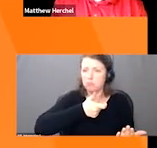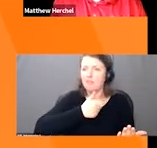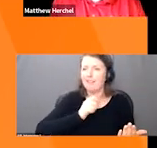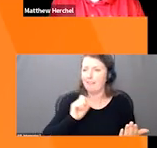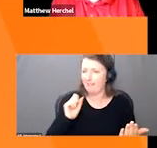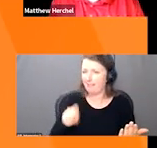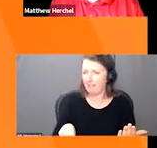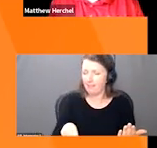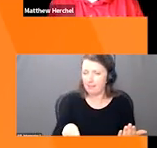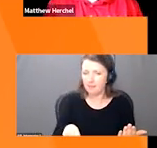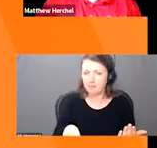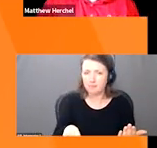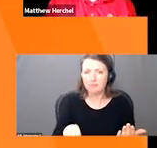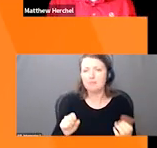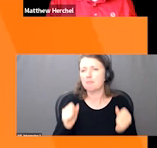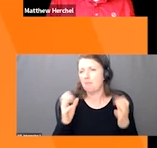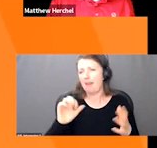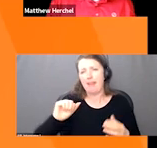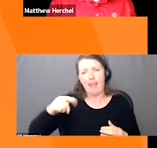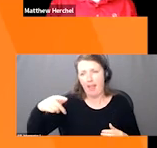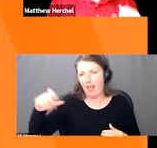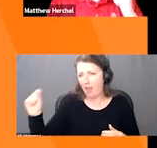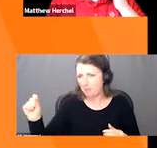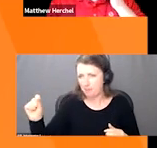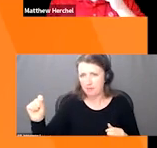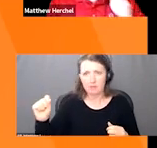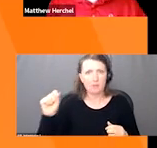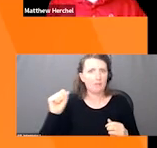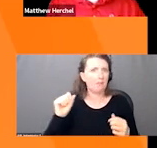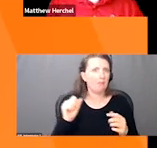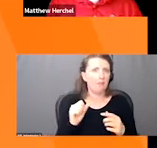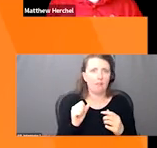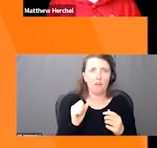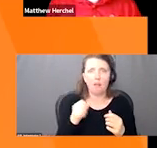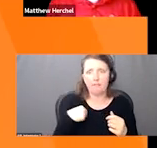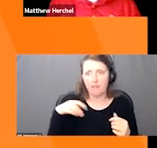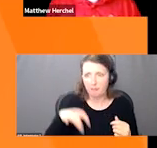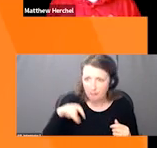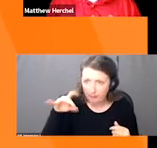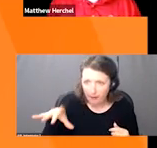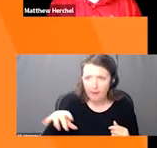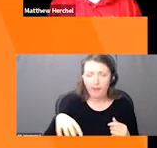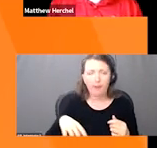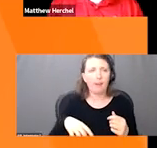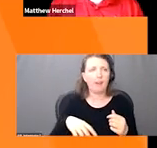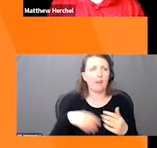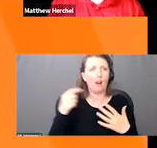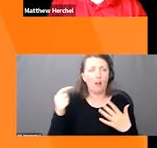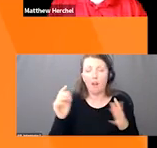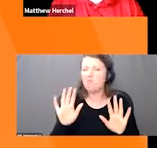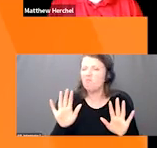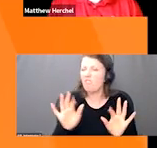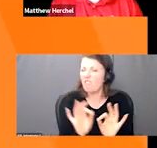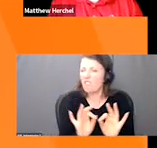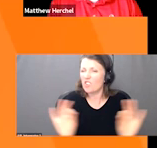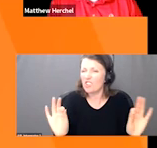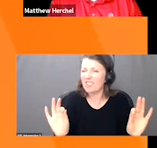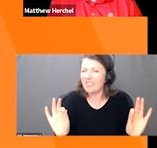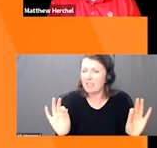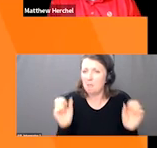will do digital business cards. This one's completely free, baked right into LinkedIn, that no one really talks about, but very, very easy to